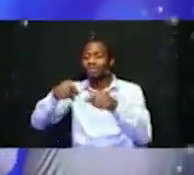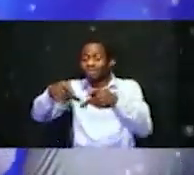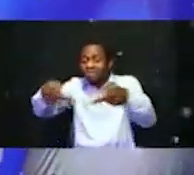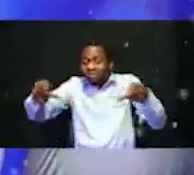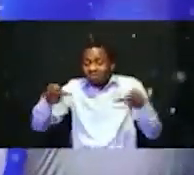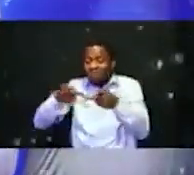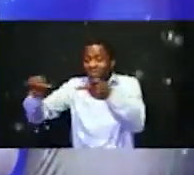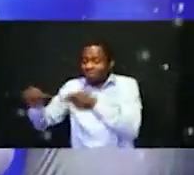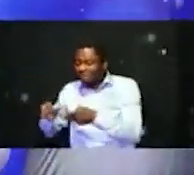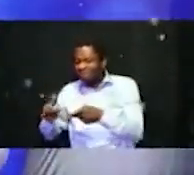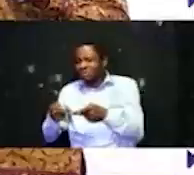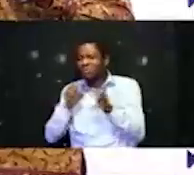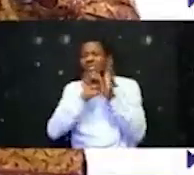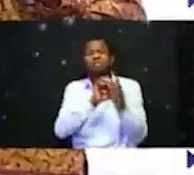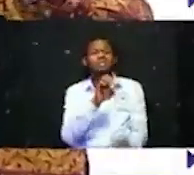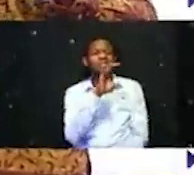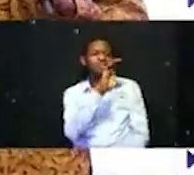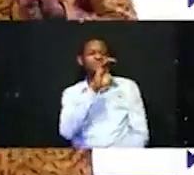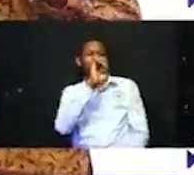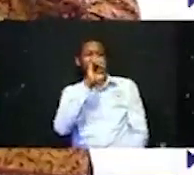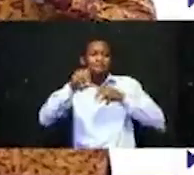Not about chief executives.